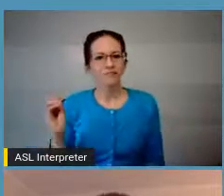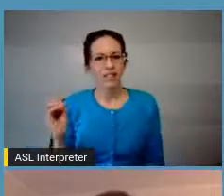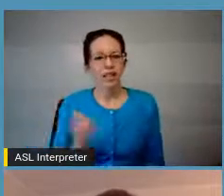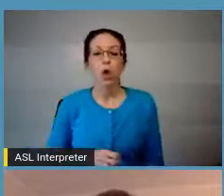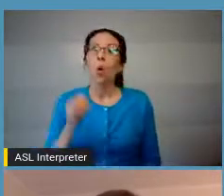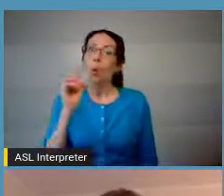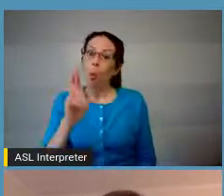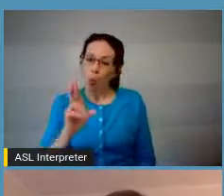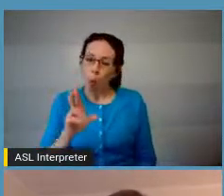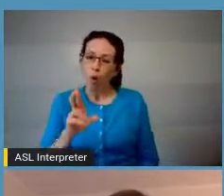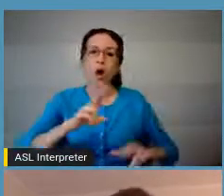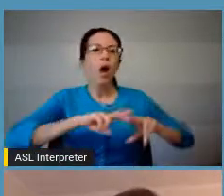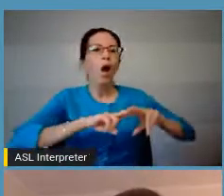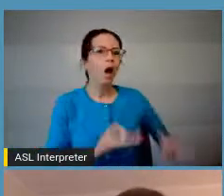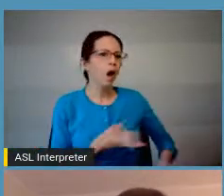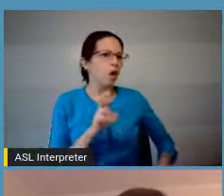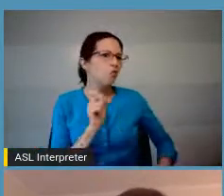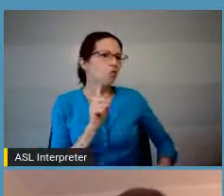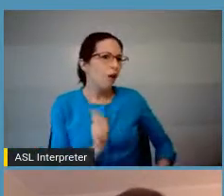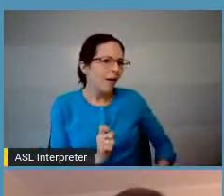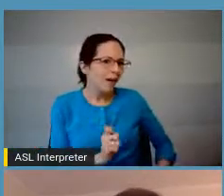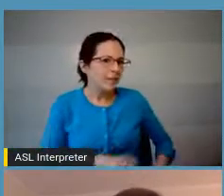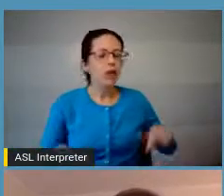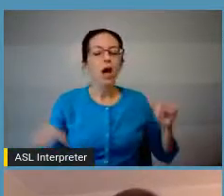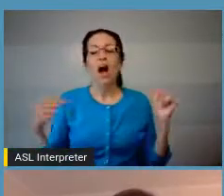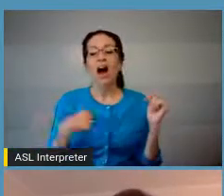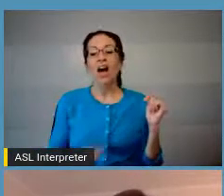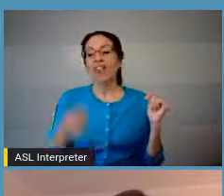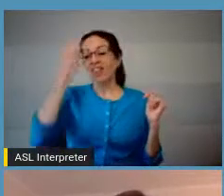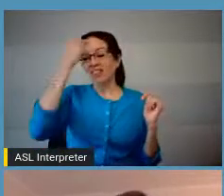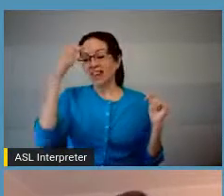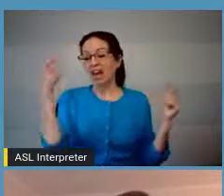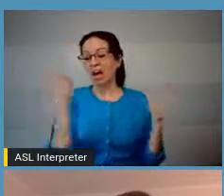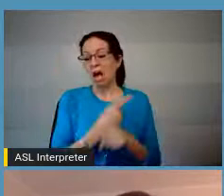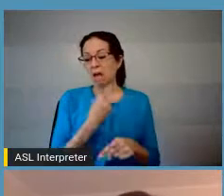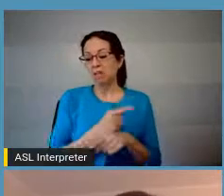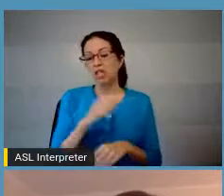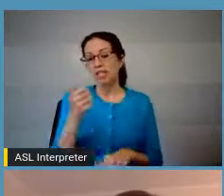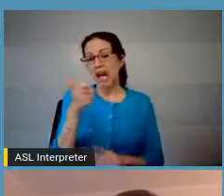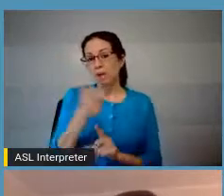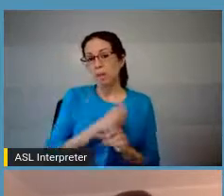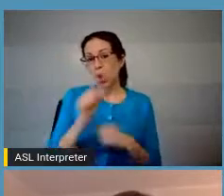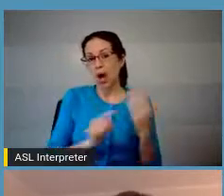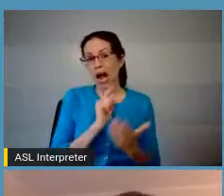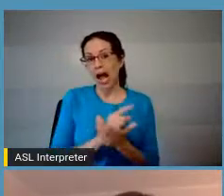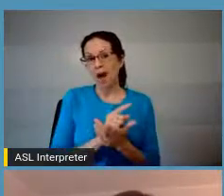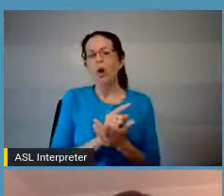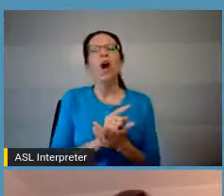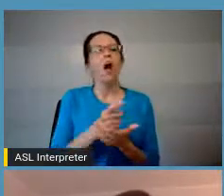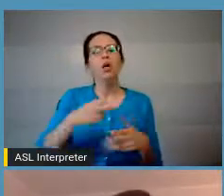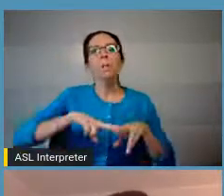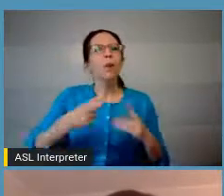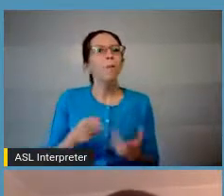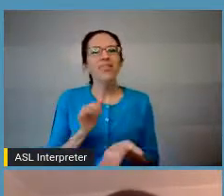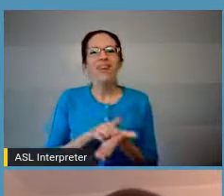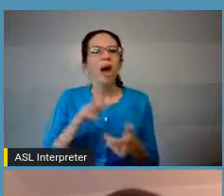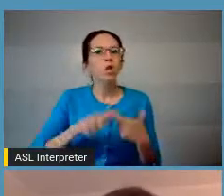okay, average I was able to do 10 per hour, take that down to 7.5. Just give yourself a little padding,